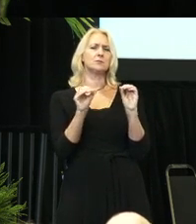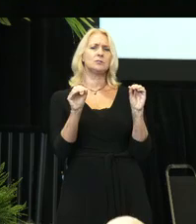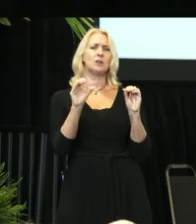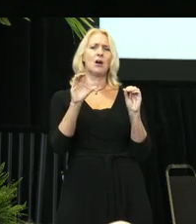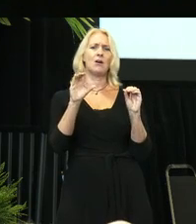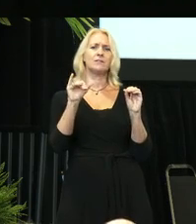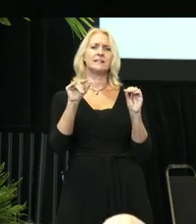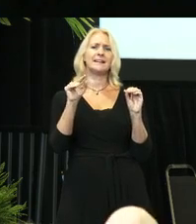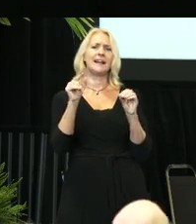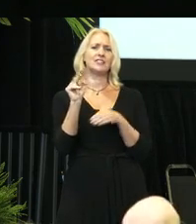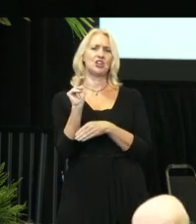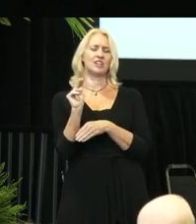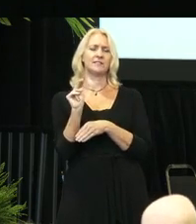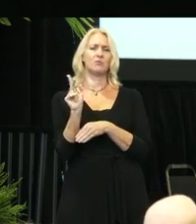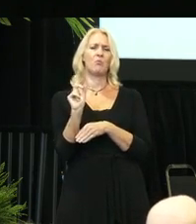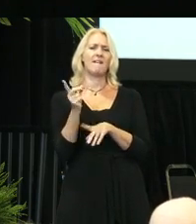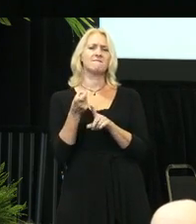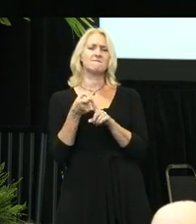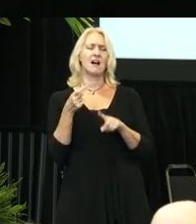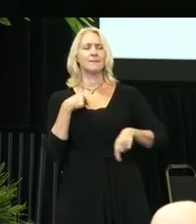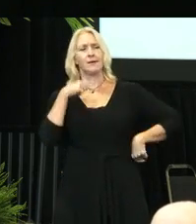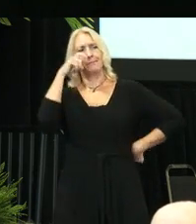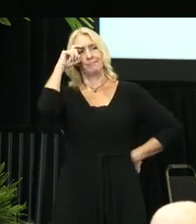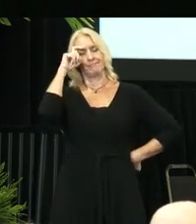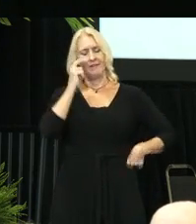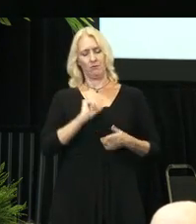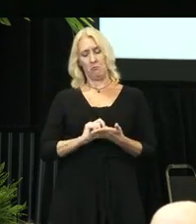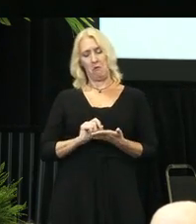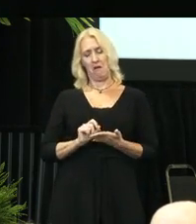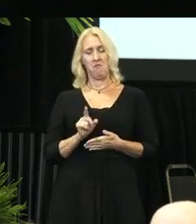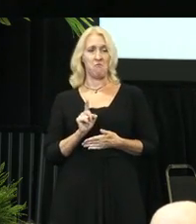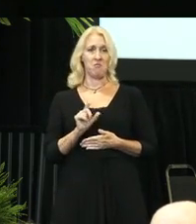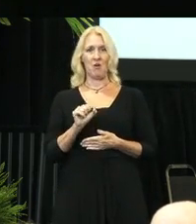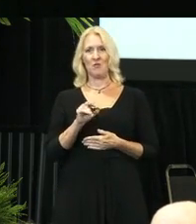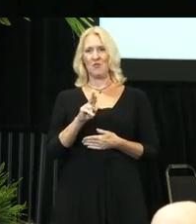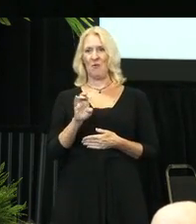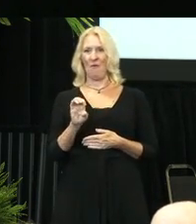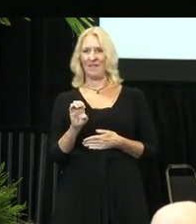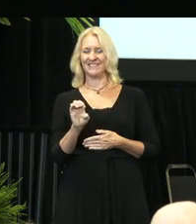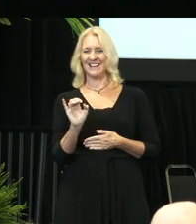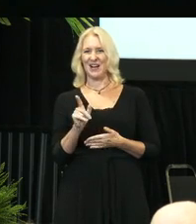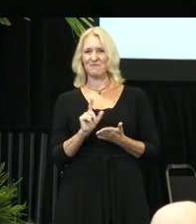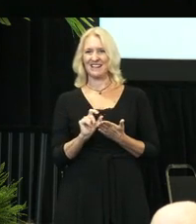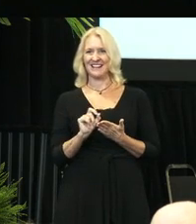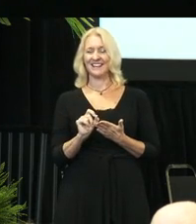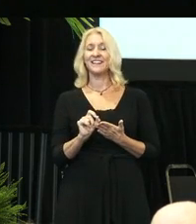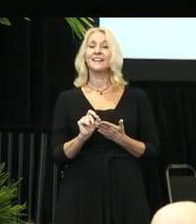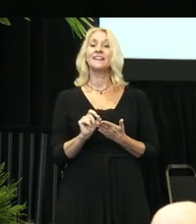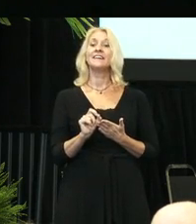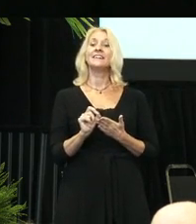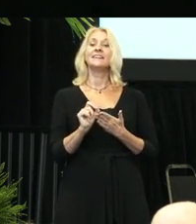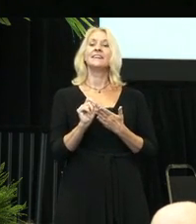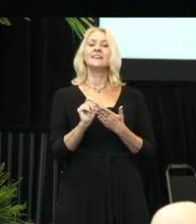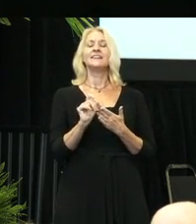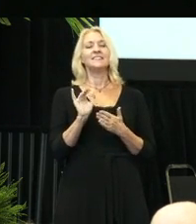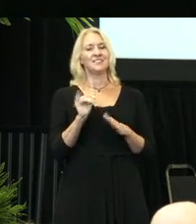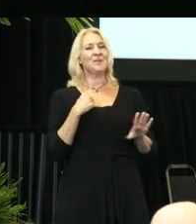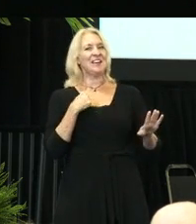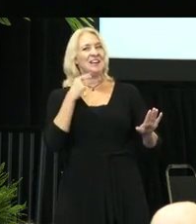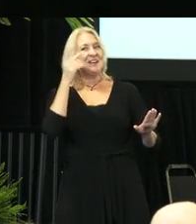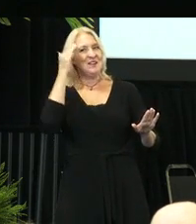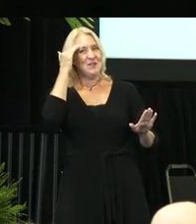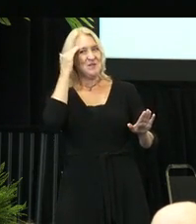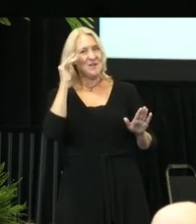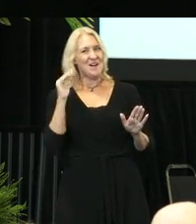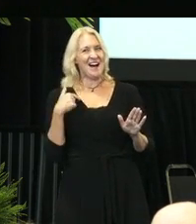so here I am in the back with one eyebrow raised and kind of writing down, like, where's your source citation for all this stuff? And he anticipated what I was going to say, and